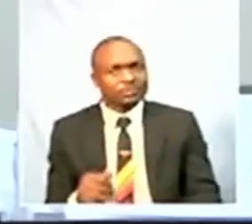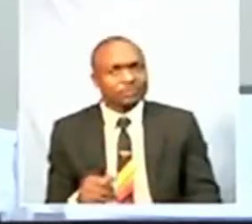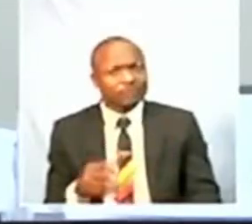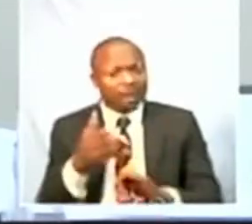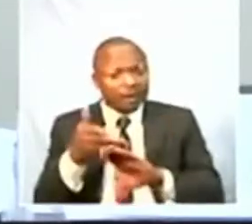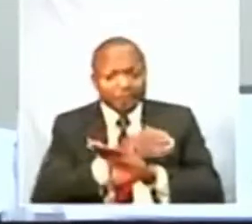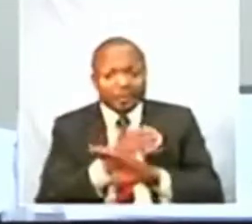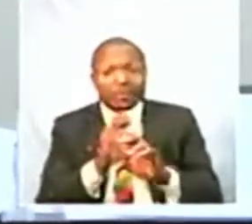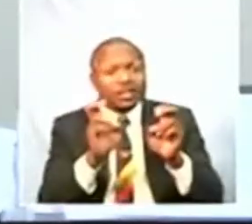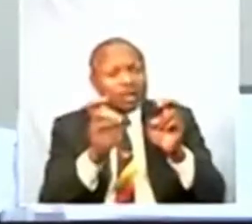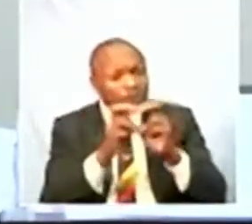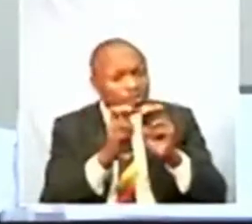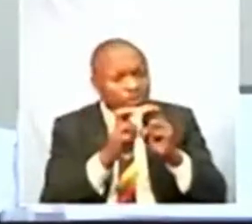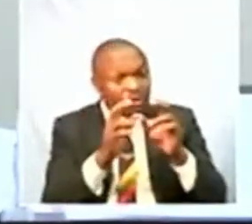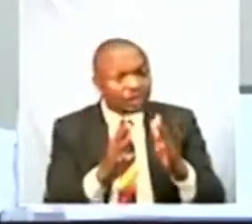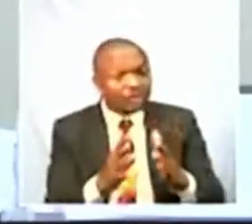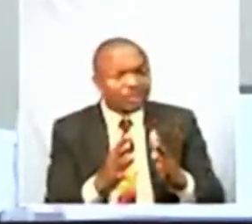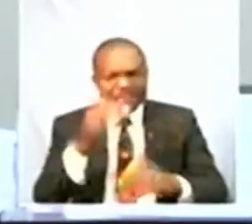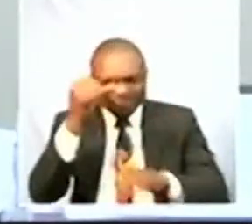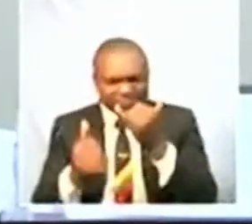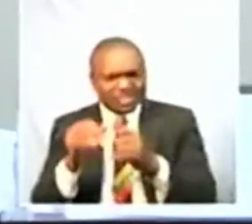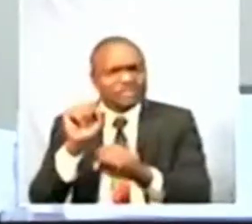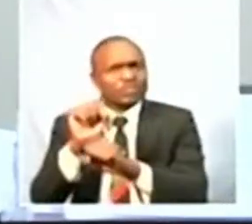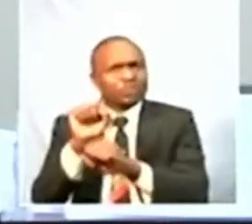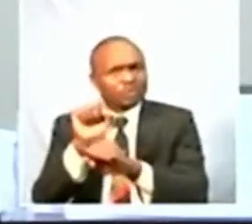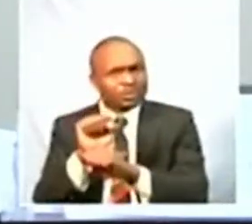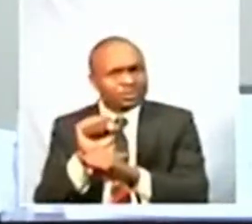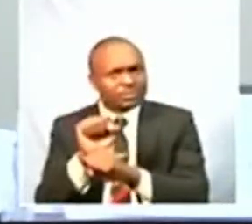Before the contractor completes the work,